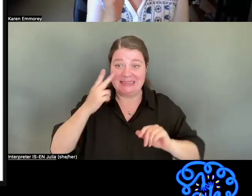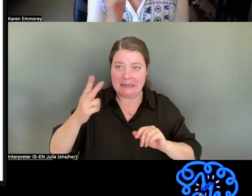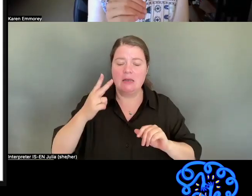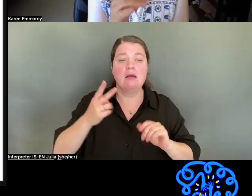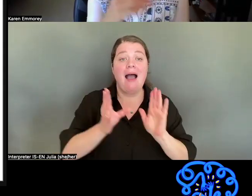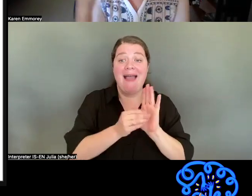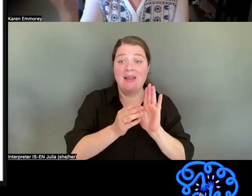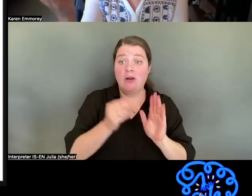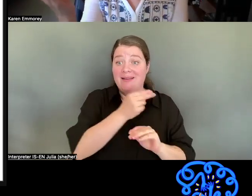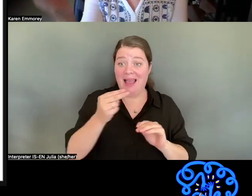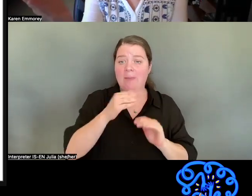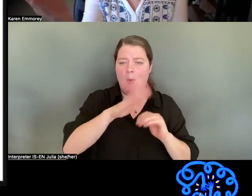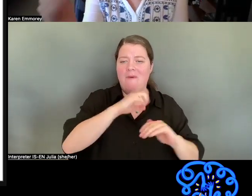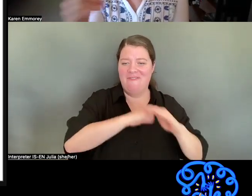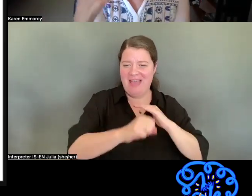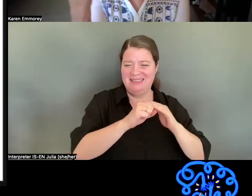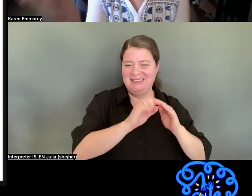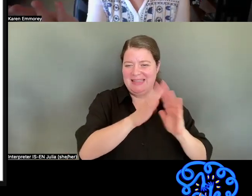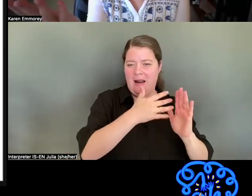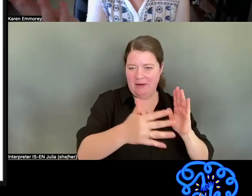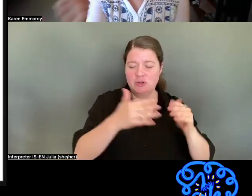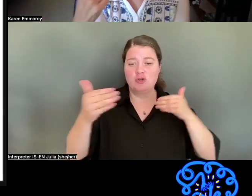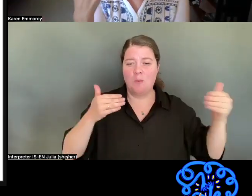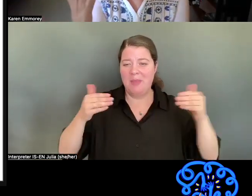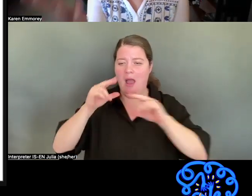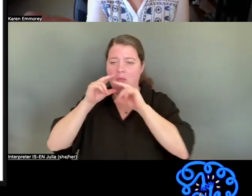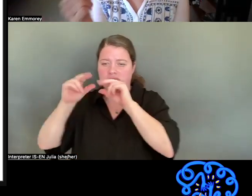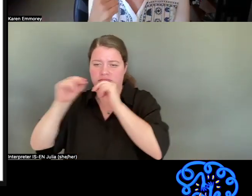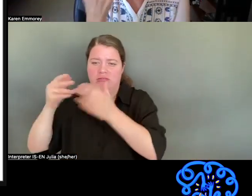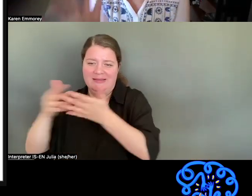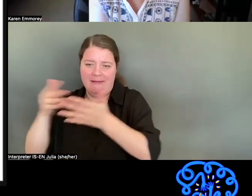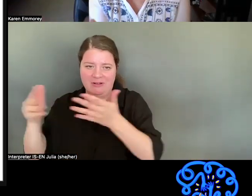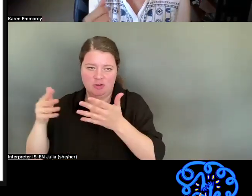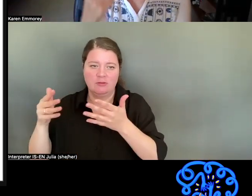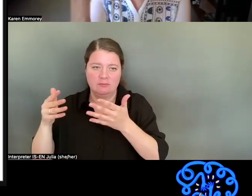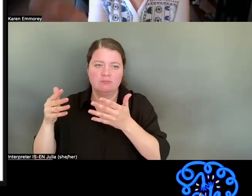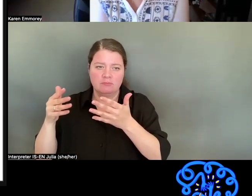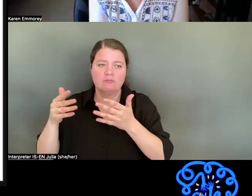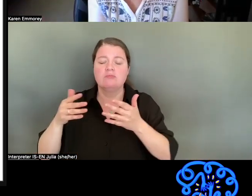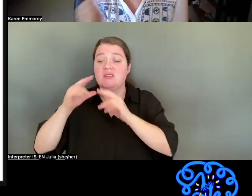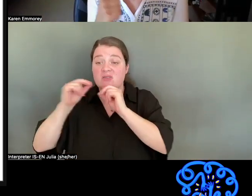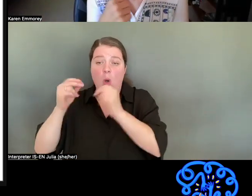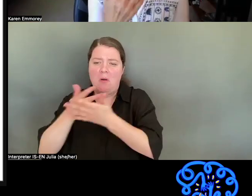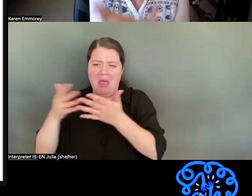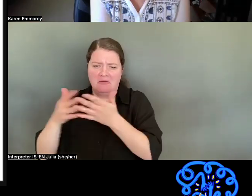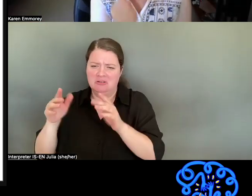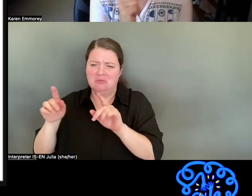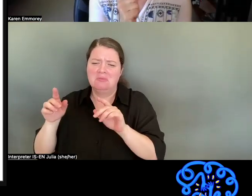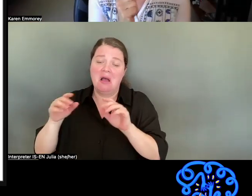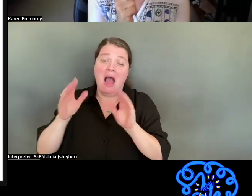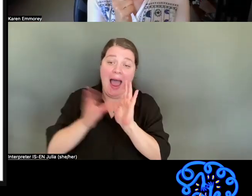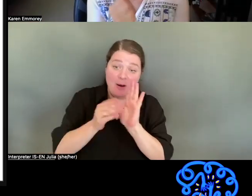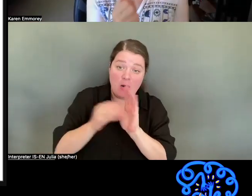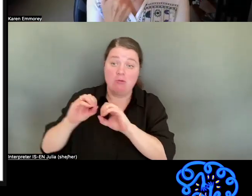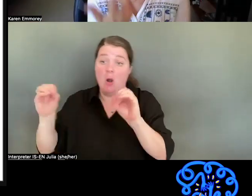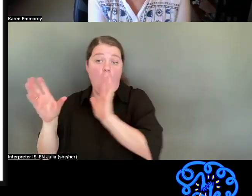faster in sign compared to spoken language. So you have the same speakers doing the same task, but in spoken language, there's no difference, but there is if you're